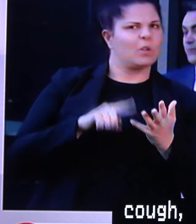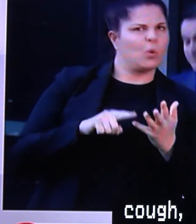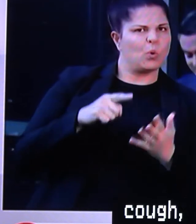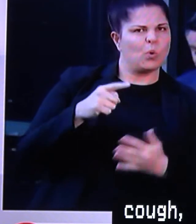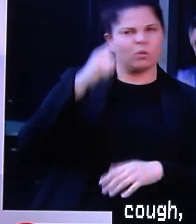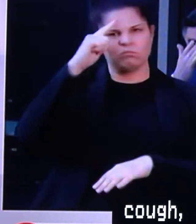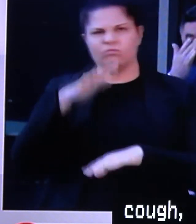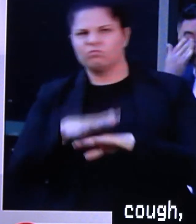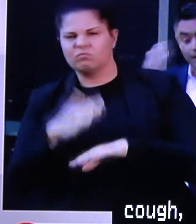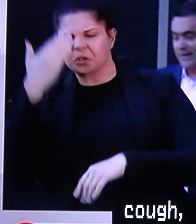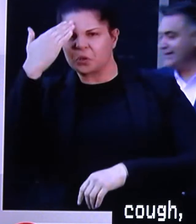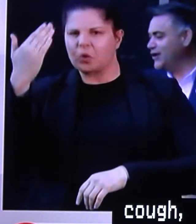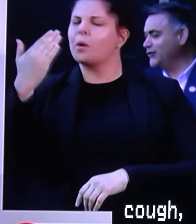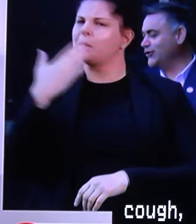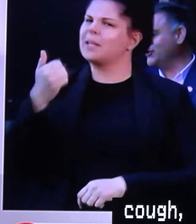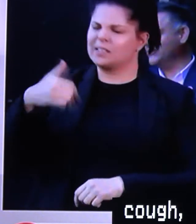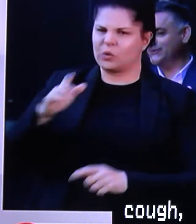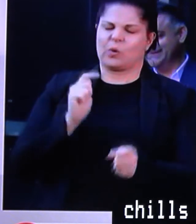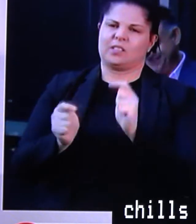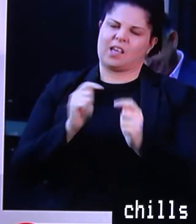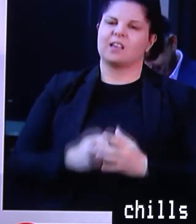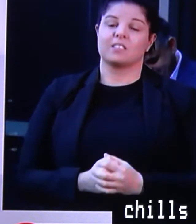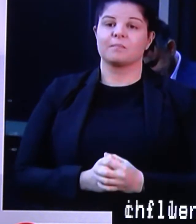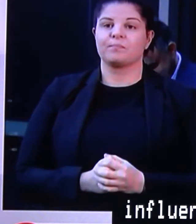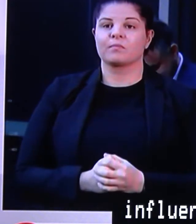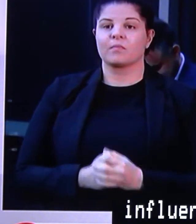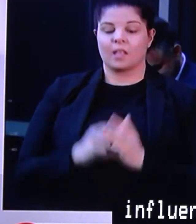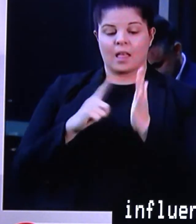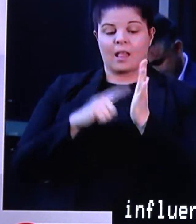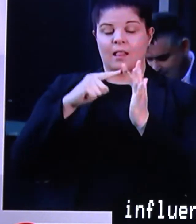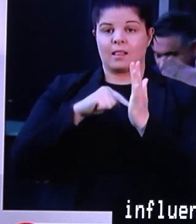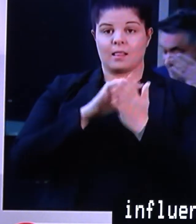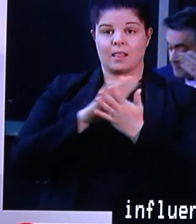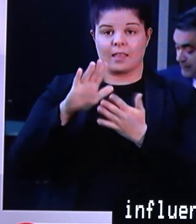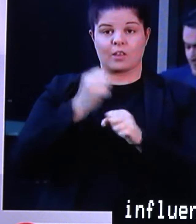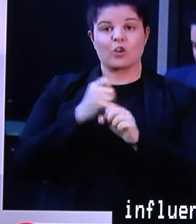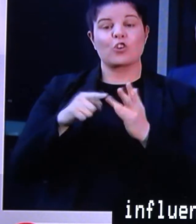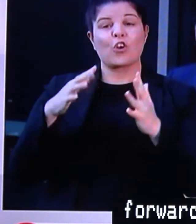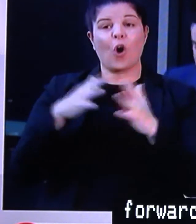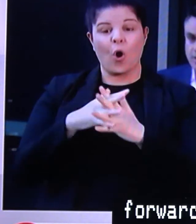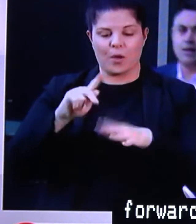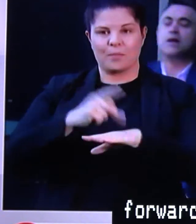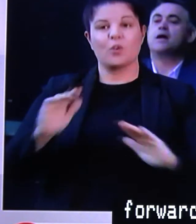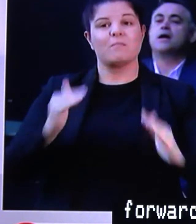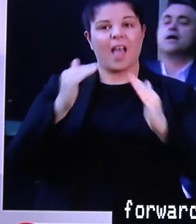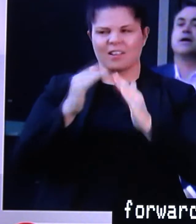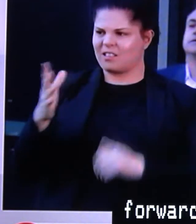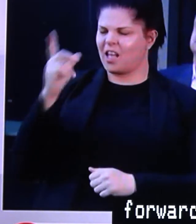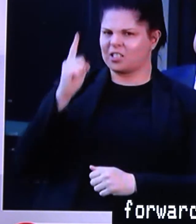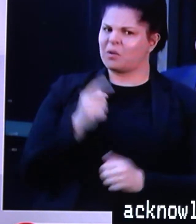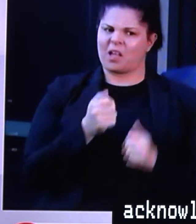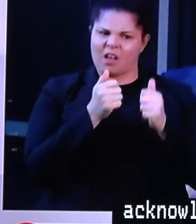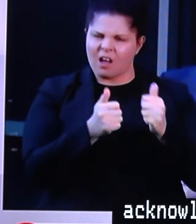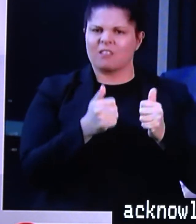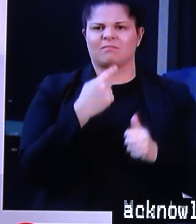tested. I want to acknowledge the Lithgow and Blue Mountains communities after calling out those communities last week. It was pleasing to